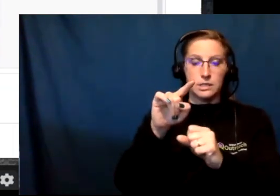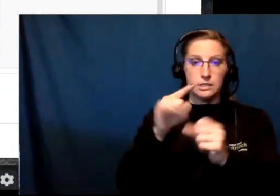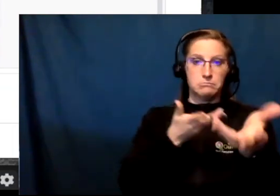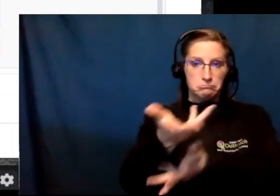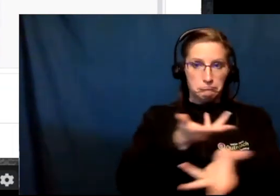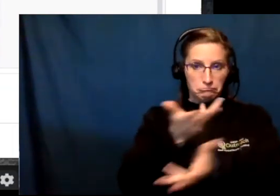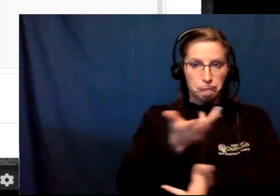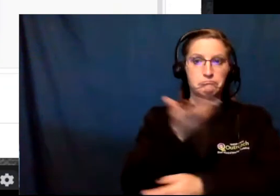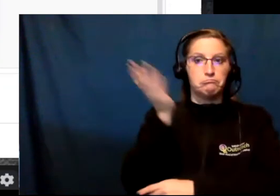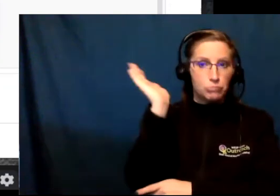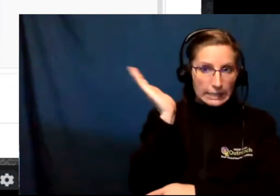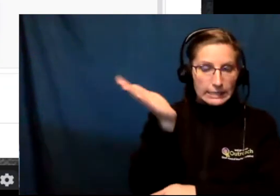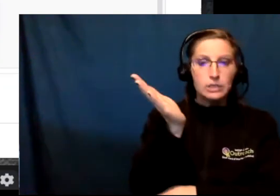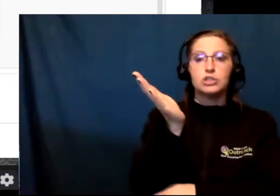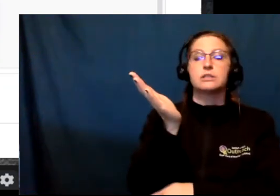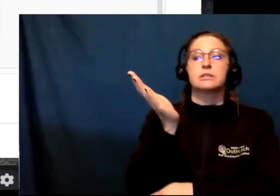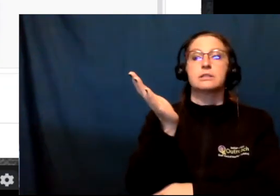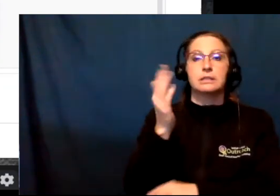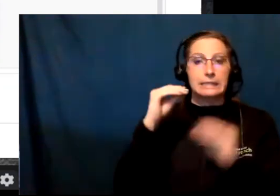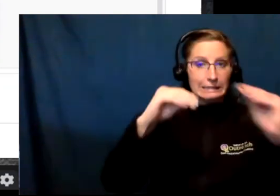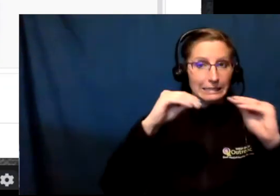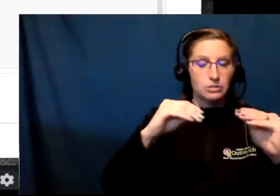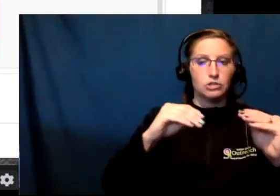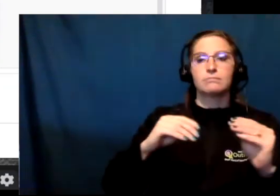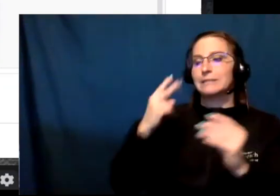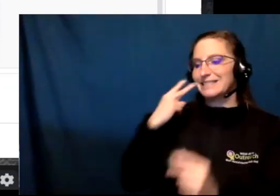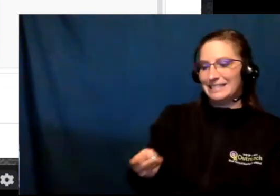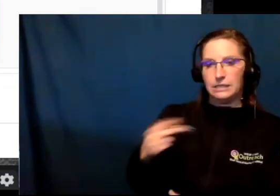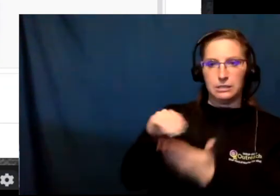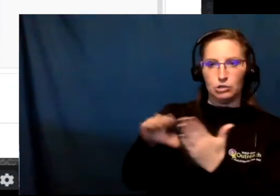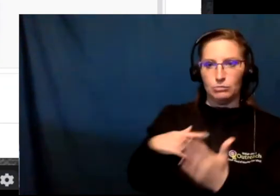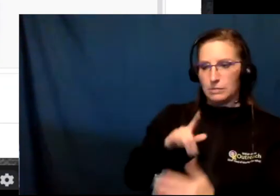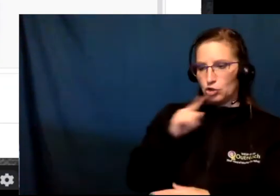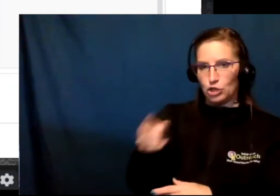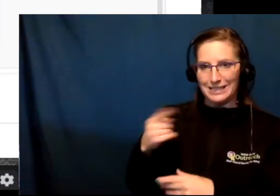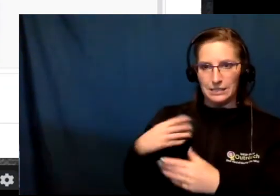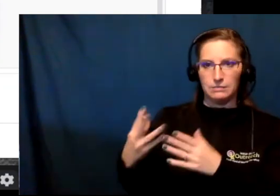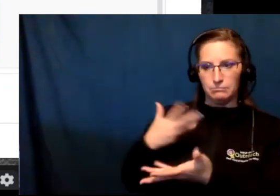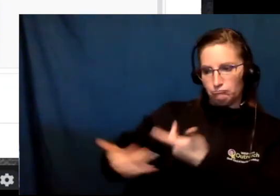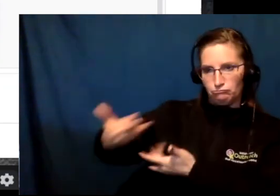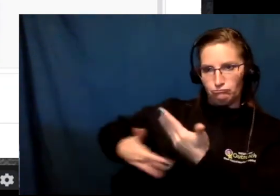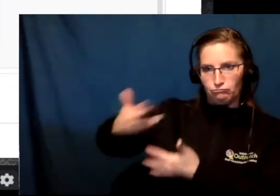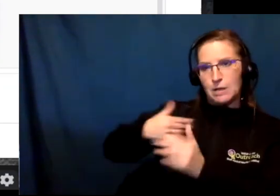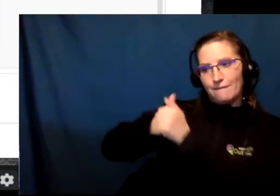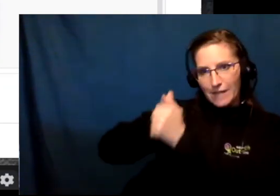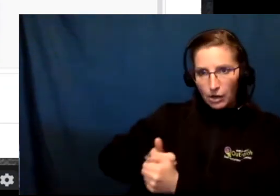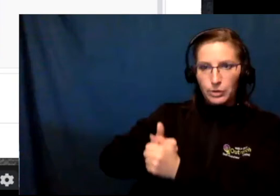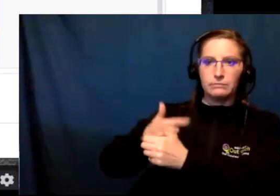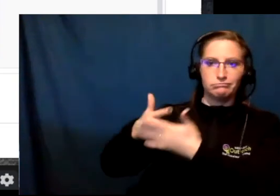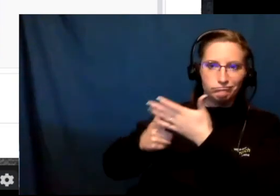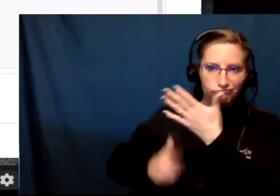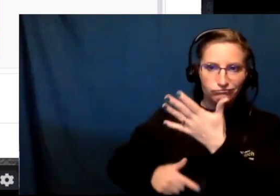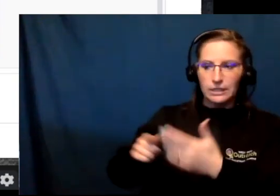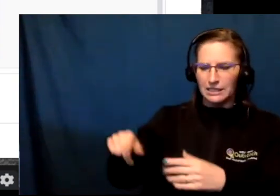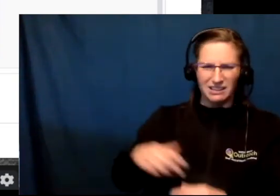my presentation and my lesson, and then I can see him to make sure that he's engaged and following along. And if he